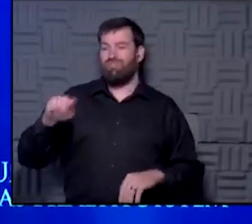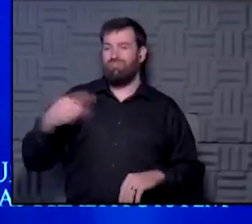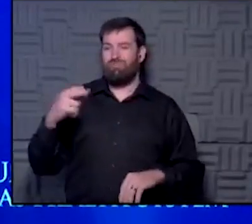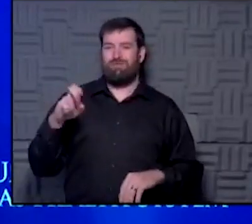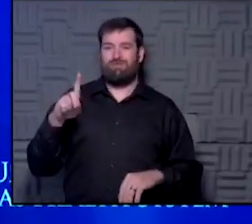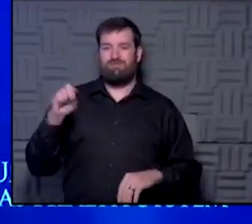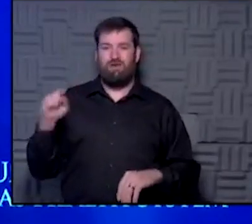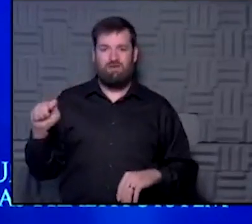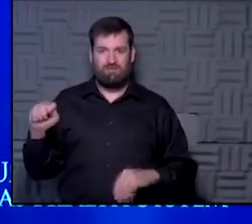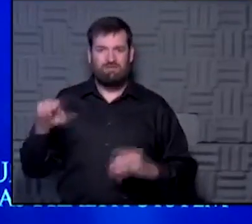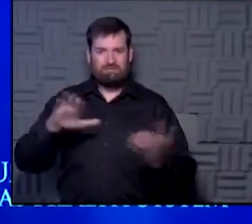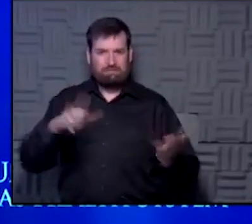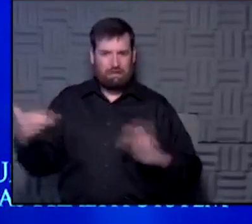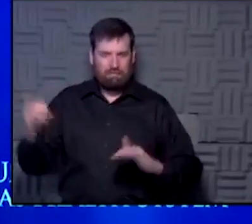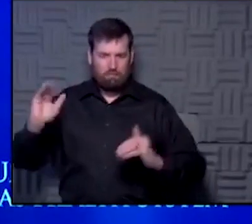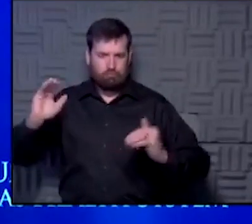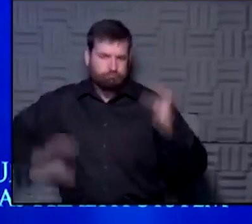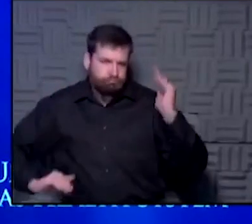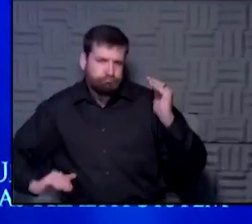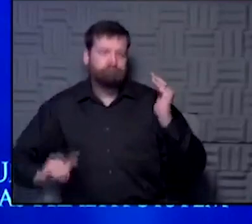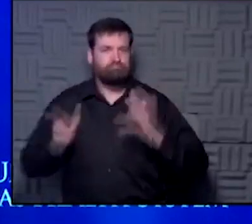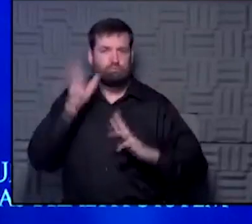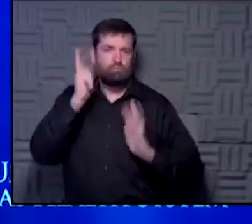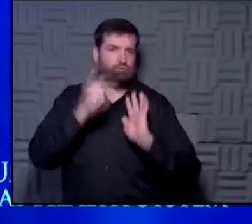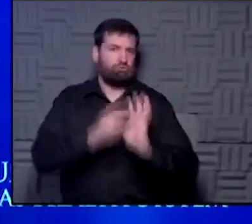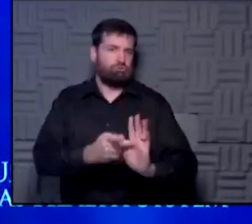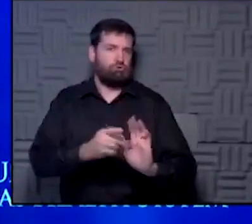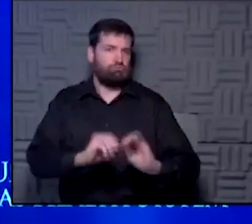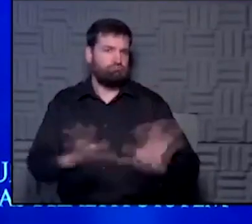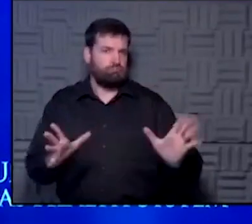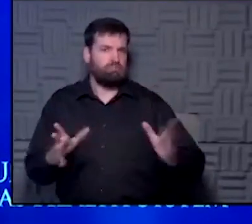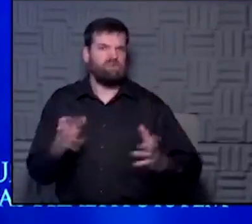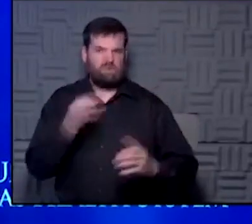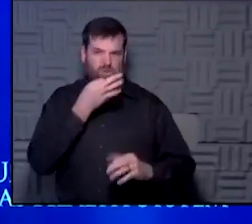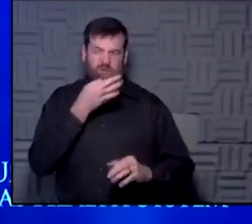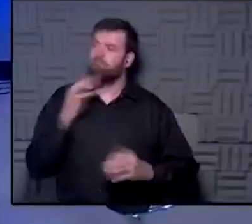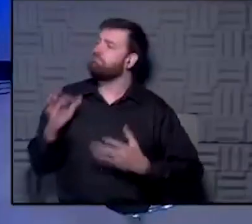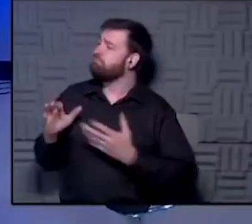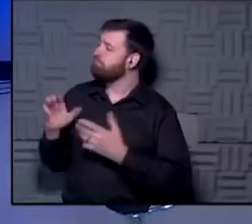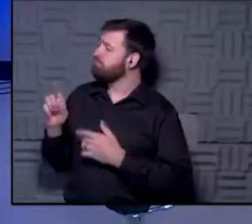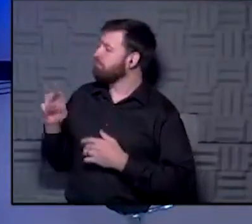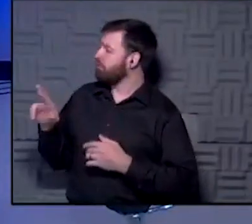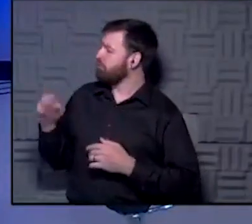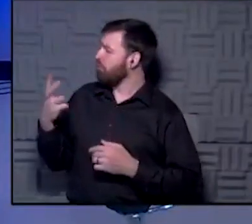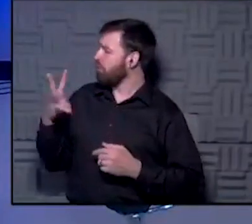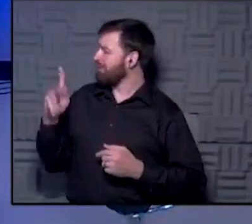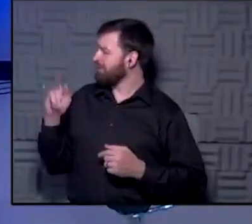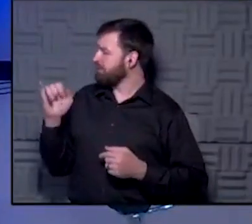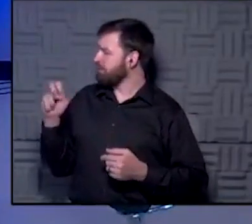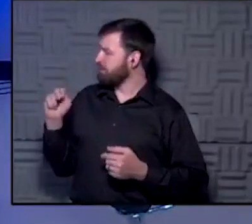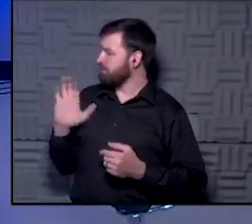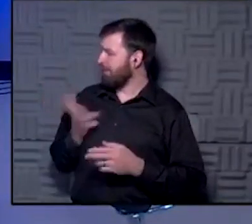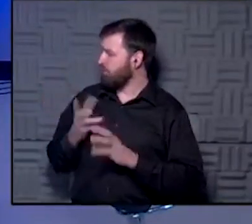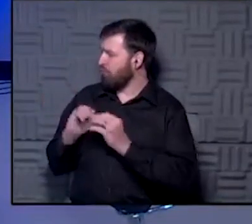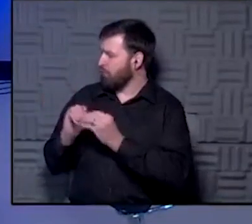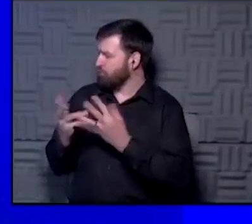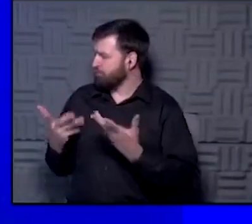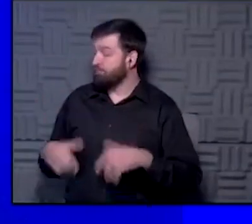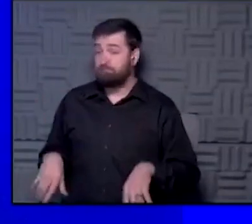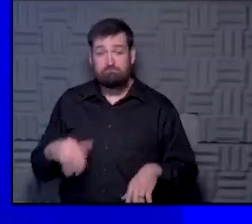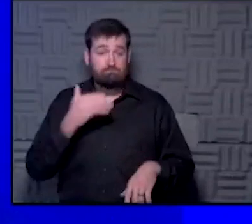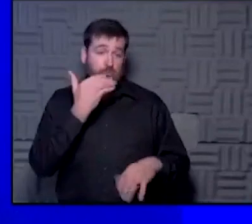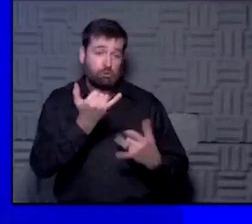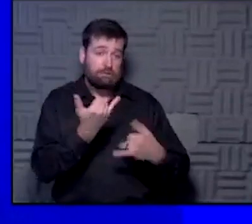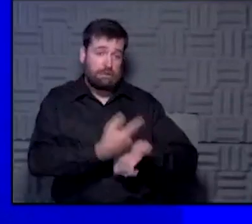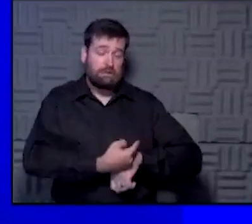we are going to show you, visualize in just a few moments. But first, Dr. Hawkinson, how are our numbers today? They're good today. You know, we said,